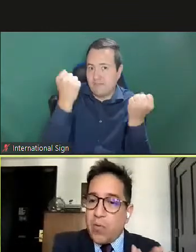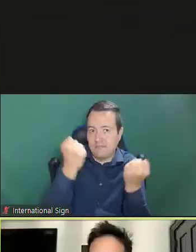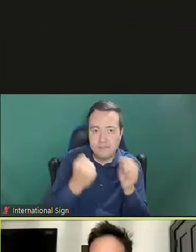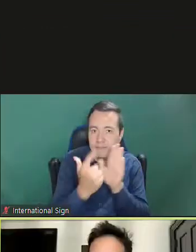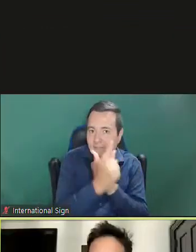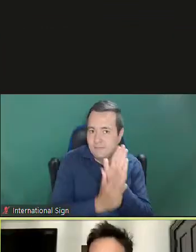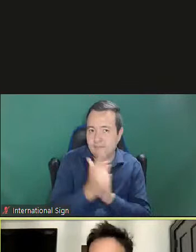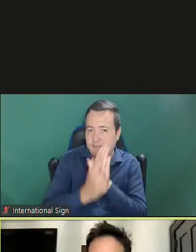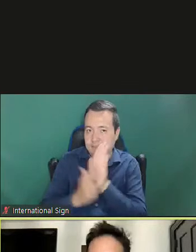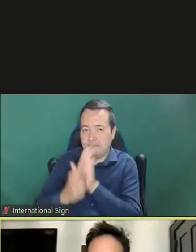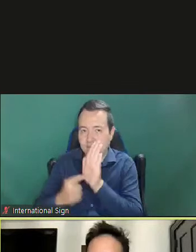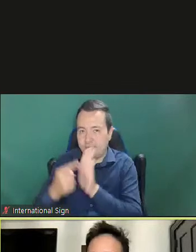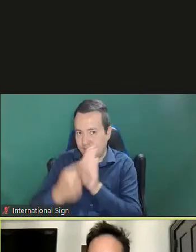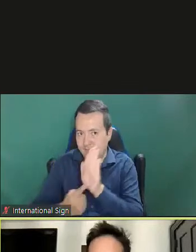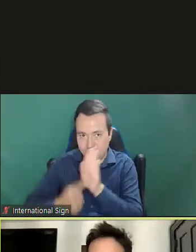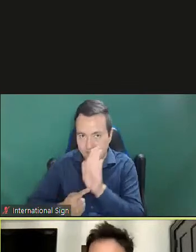government,